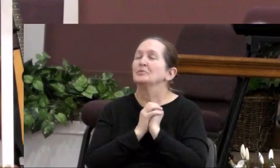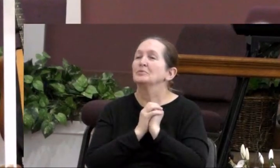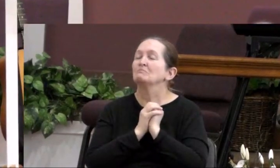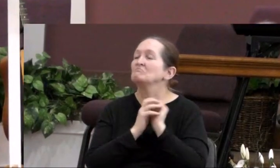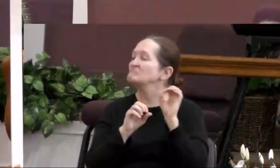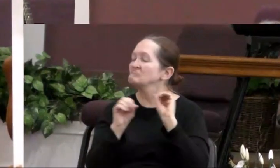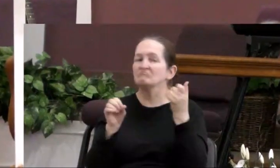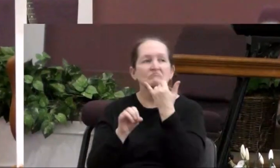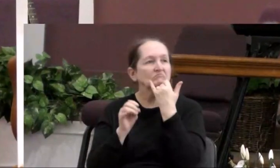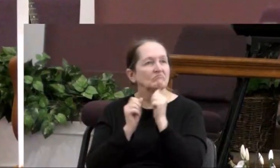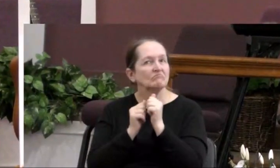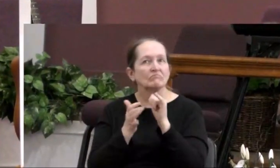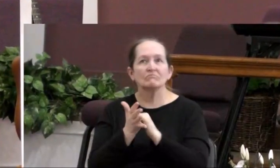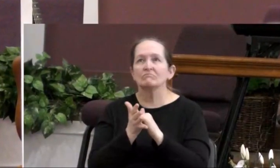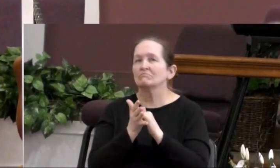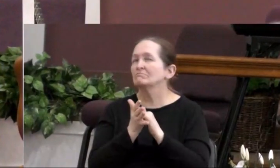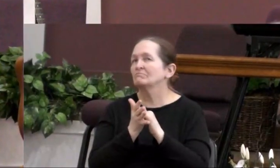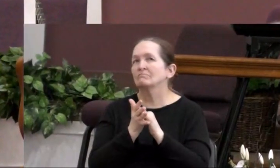Nothing wrong with that.